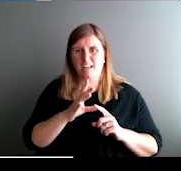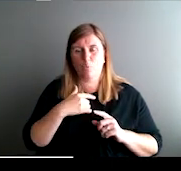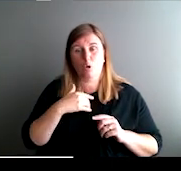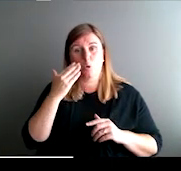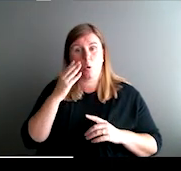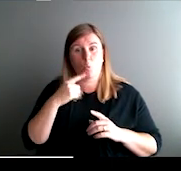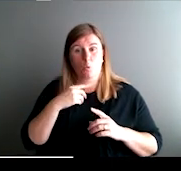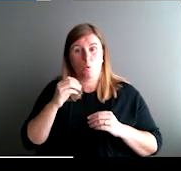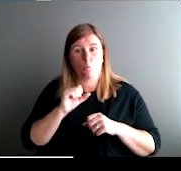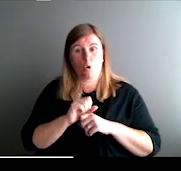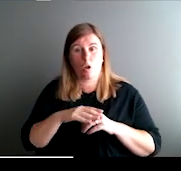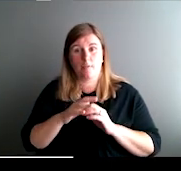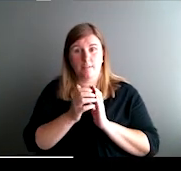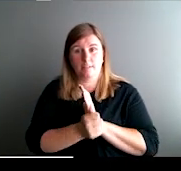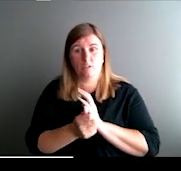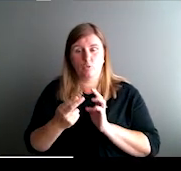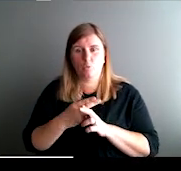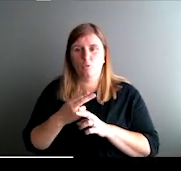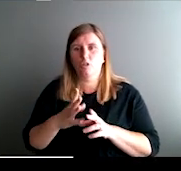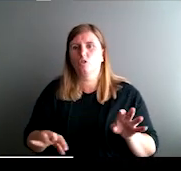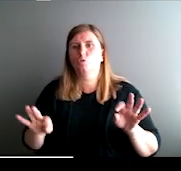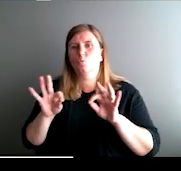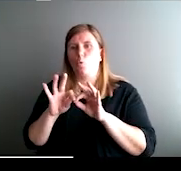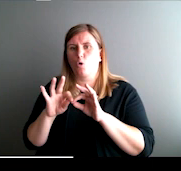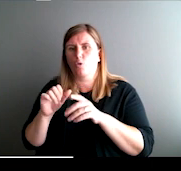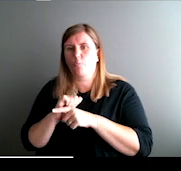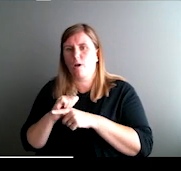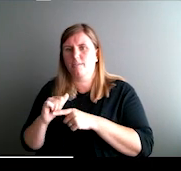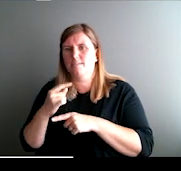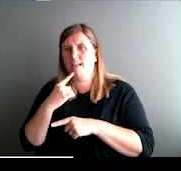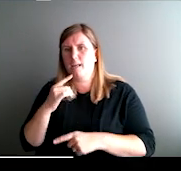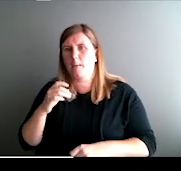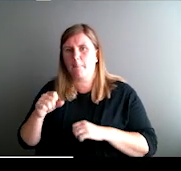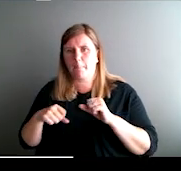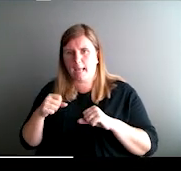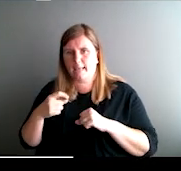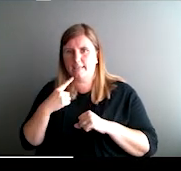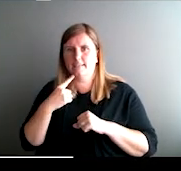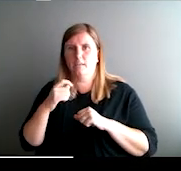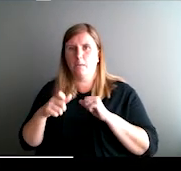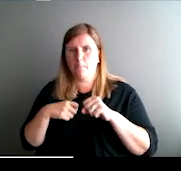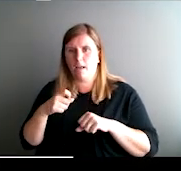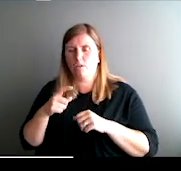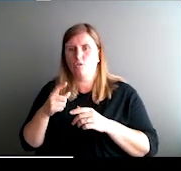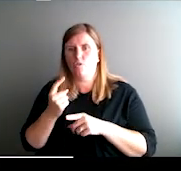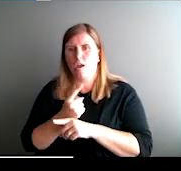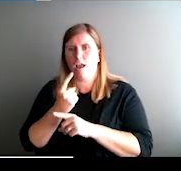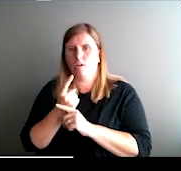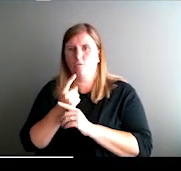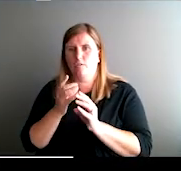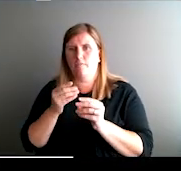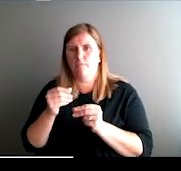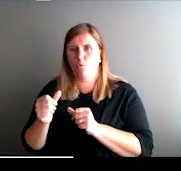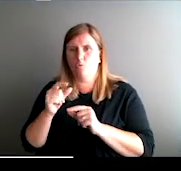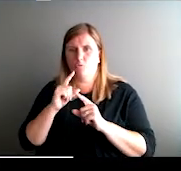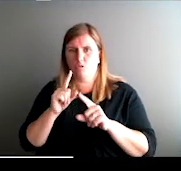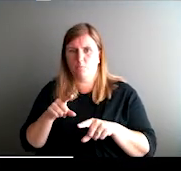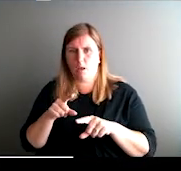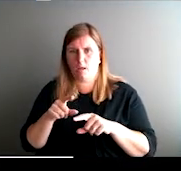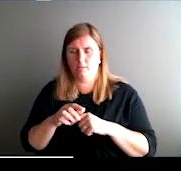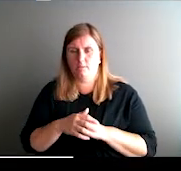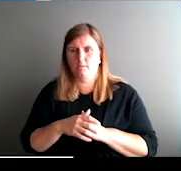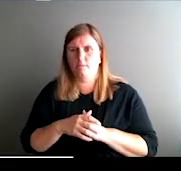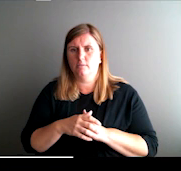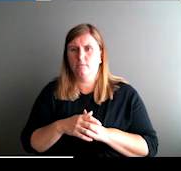skill soon, it is worth practicing saying bike so they're accurate and fluent and they respond immediately. You teach